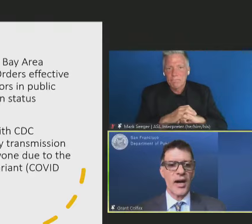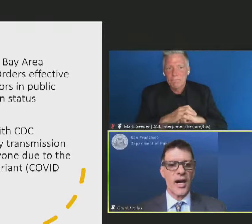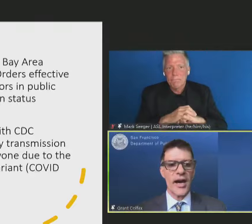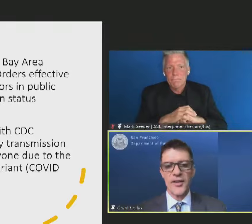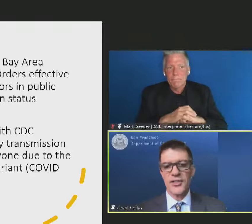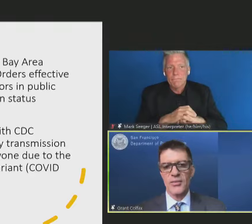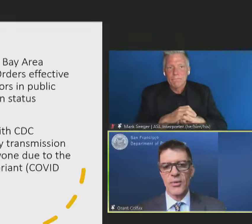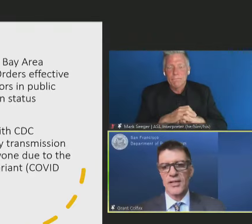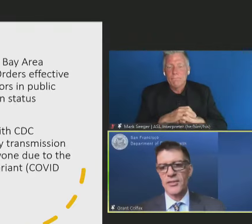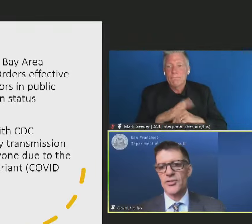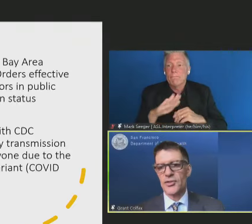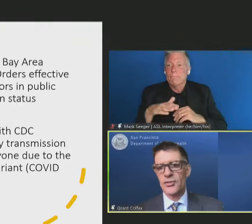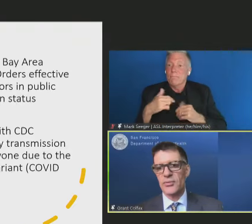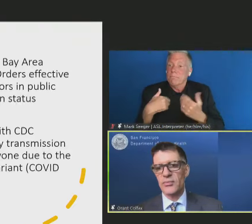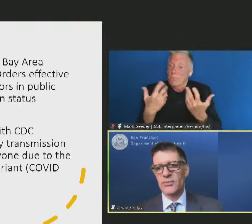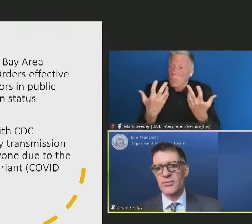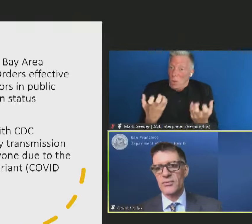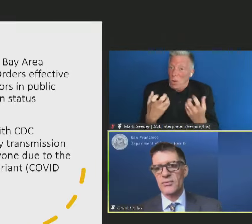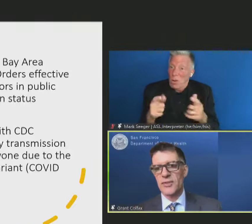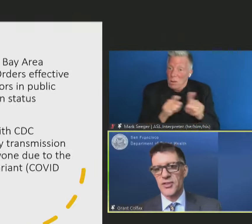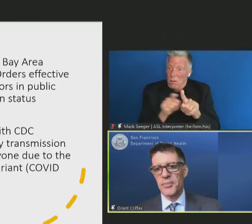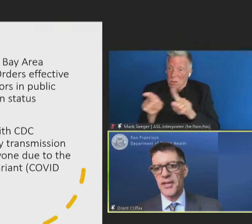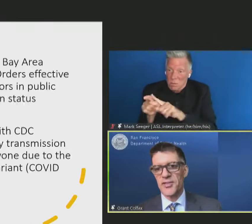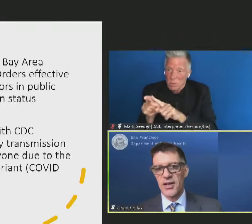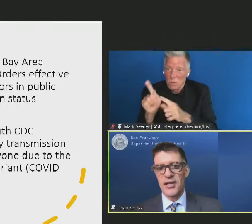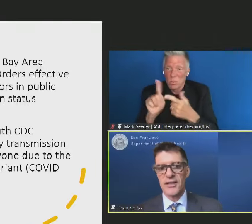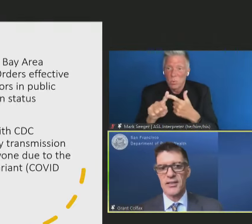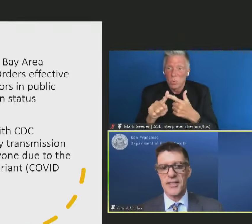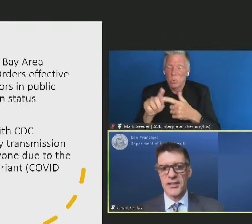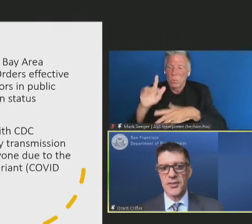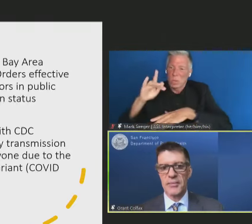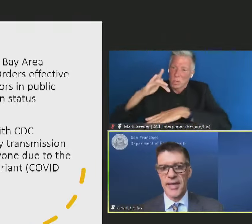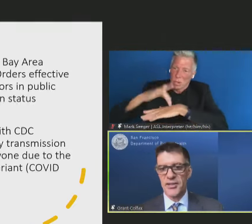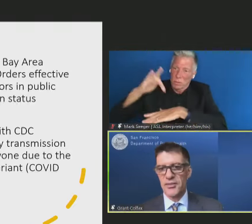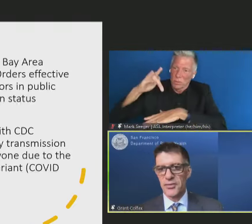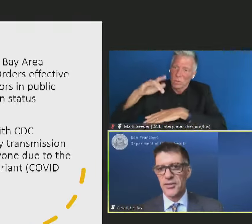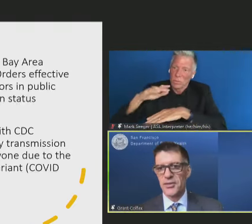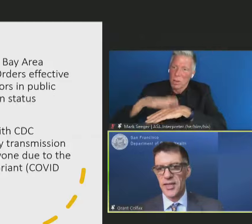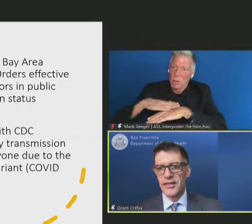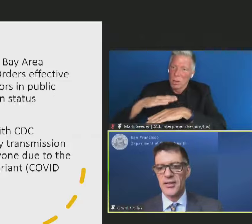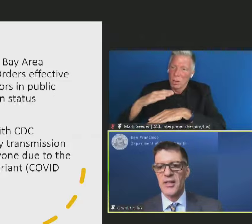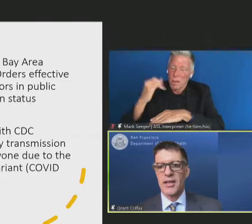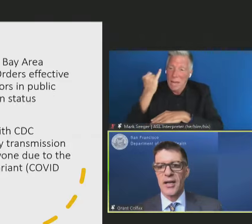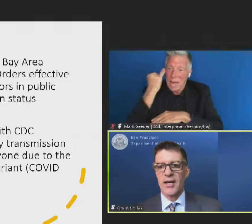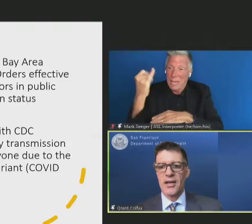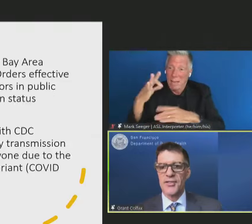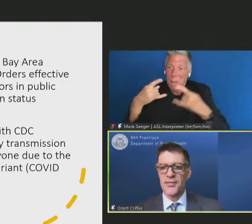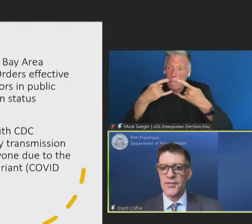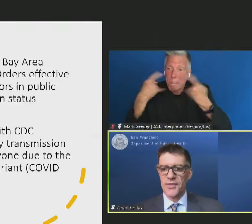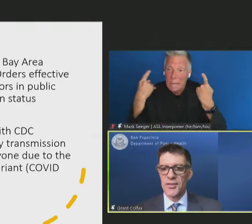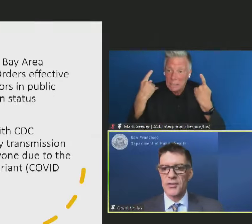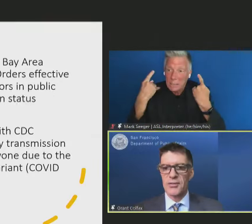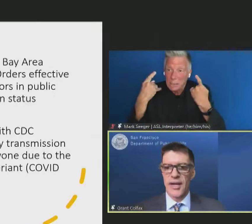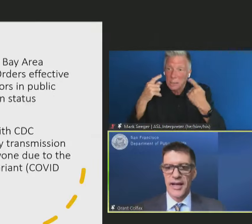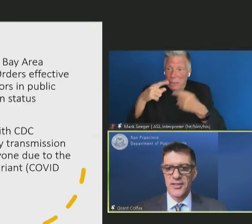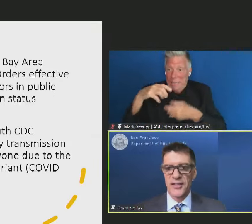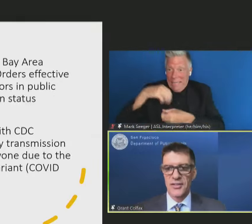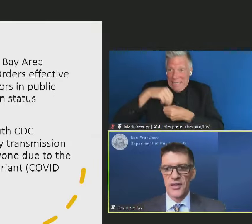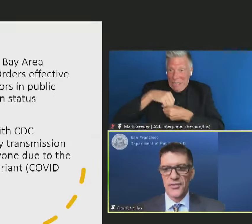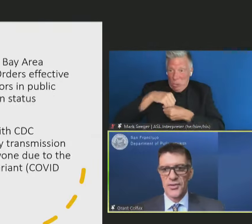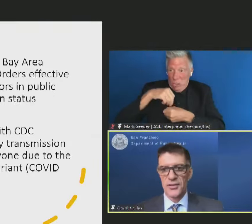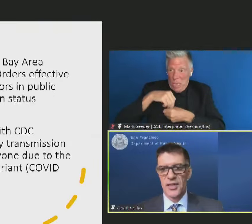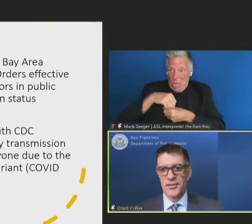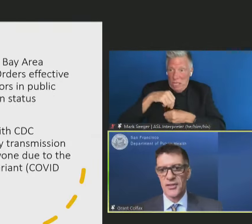So I also wanted to touch base on the indoor masking order that our San Francisco Acting